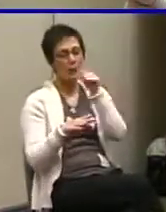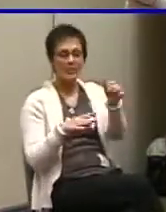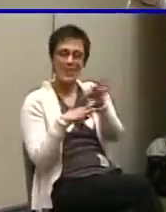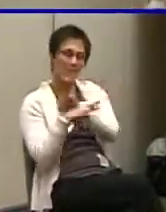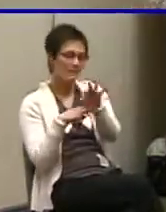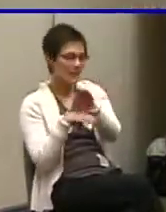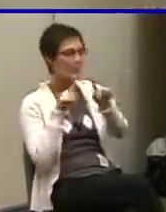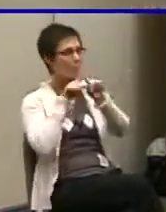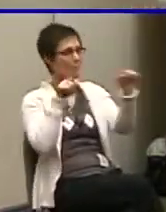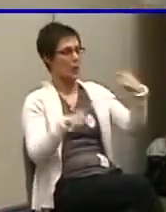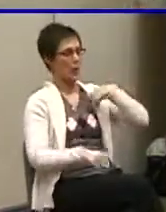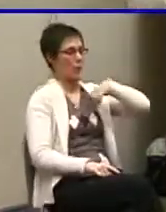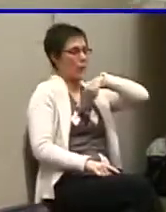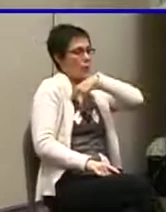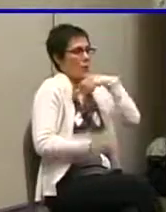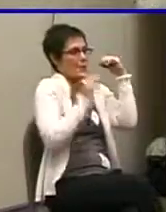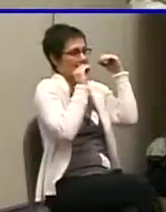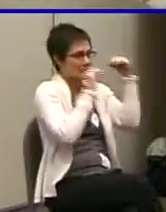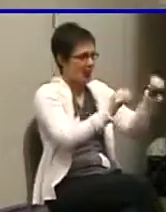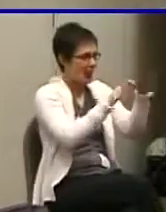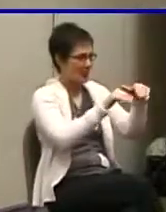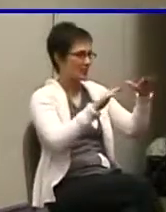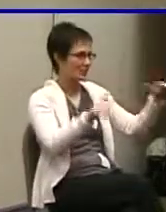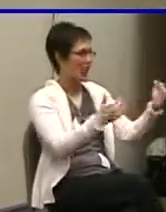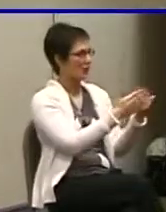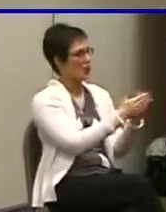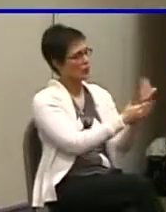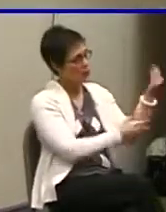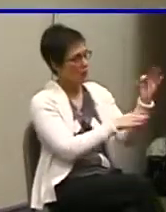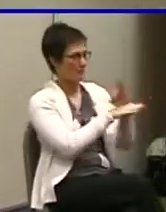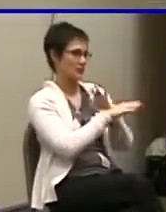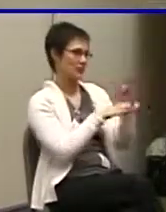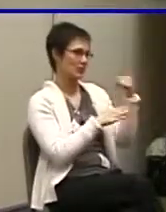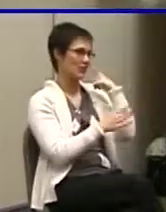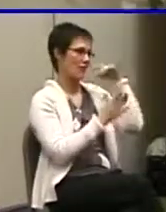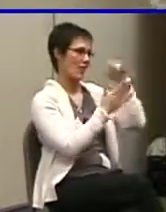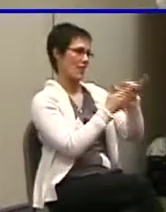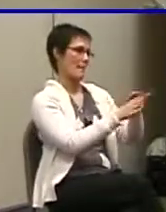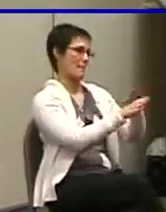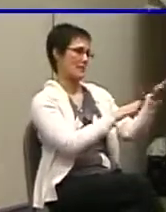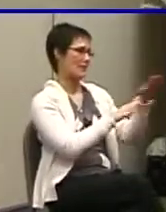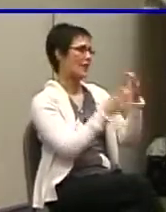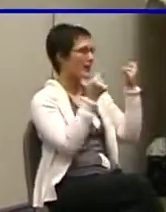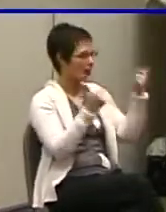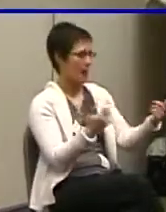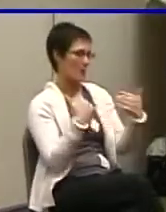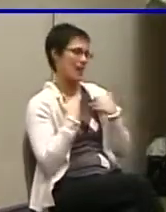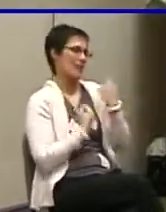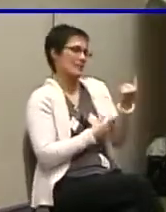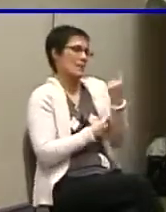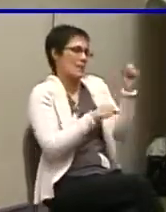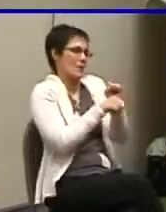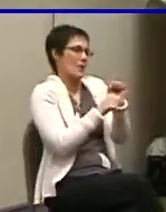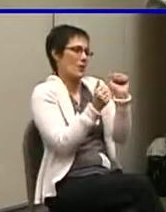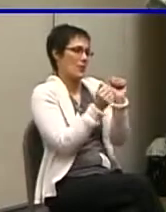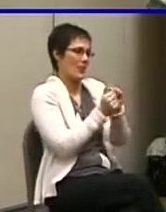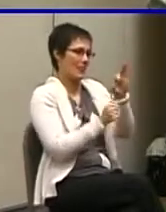done? We have just taught the child a new function for this behavior, and now we've got something we've got to work with in an